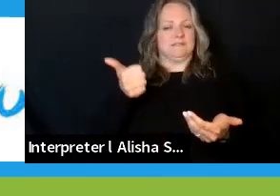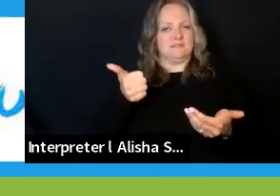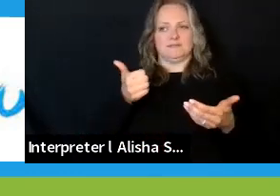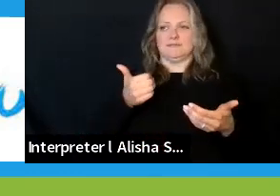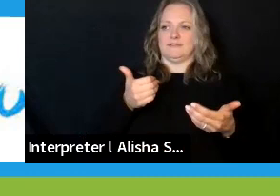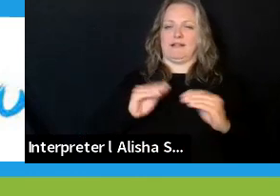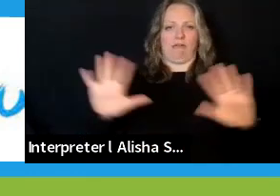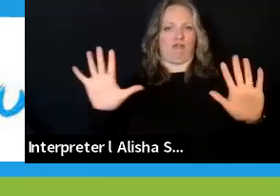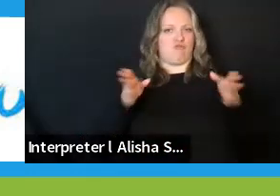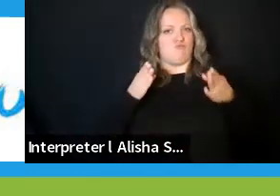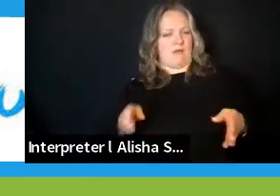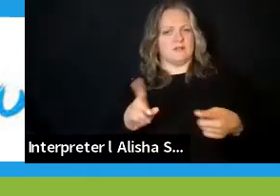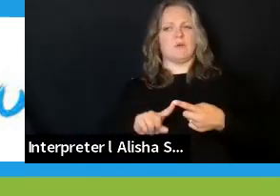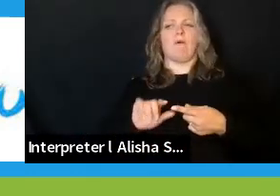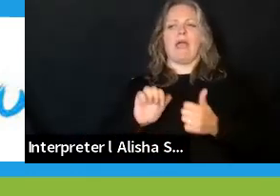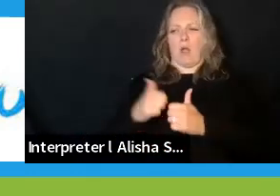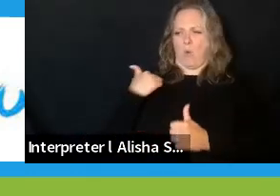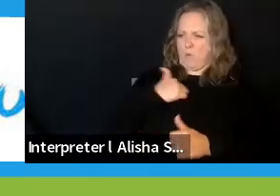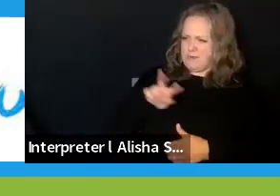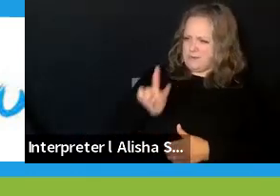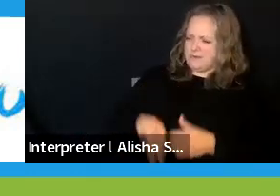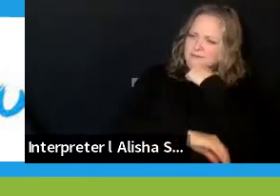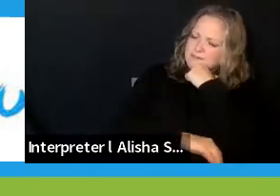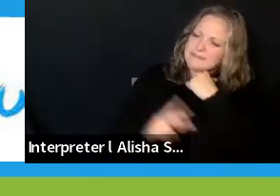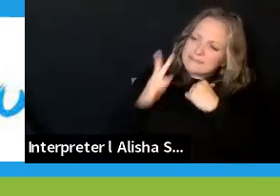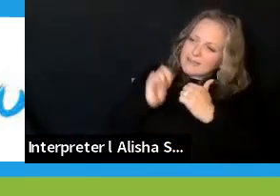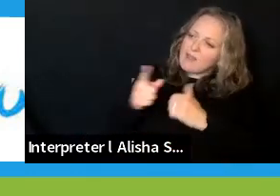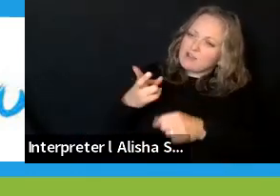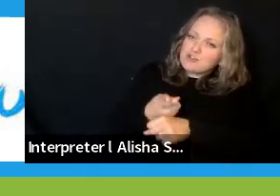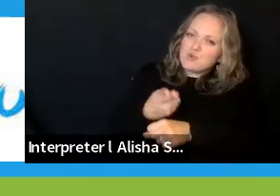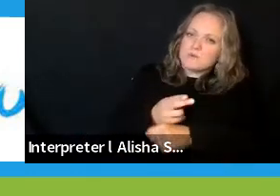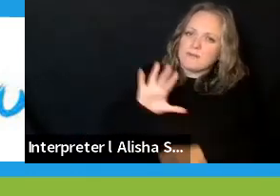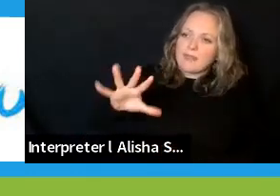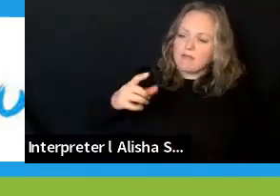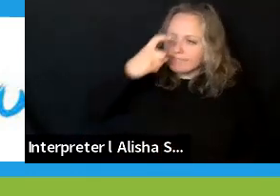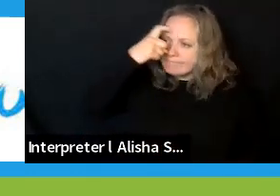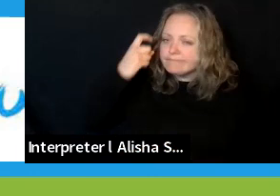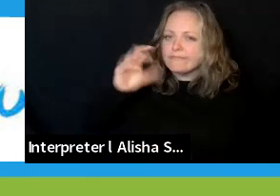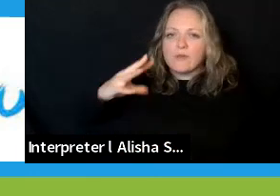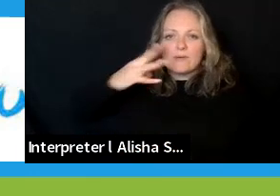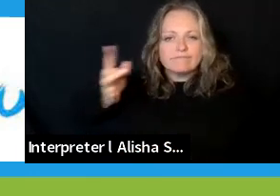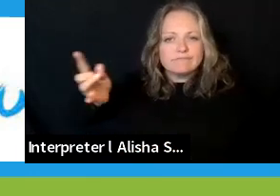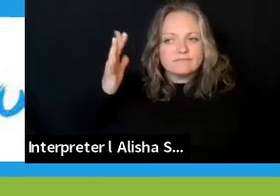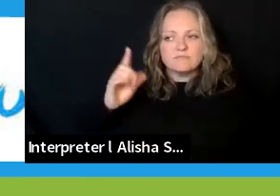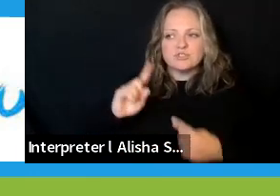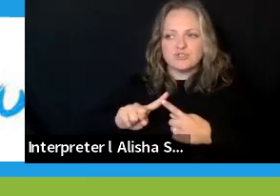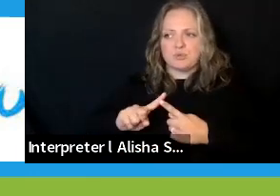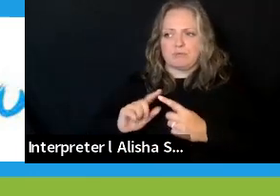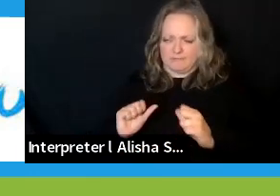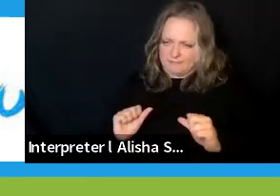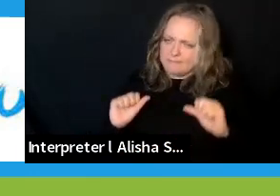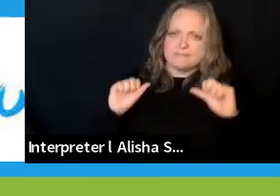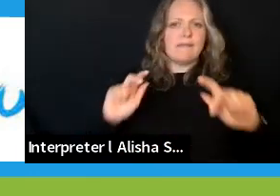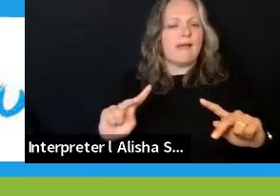ways we look at how young people use their adversity to bounce forward. For me, I'm a certified youth peer